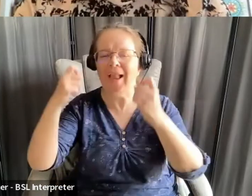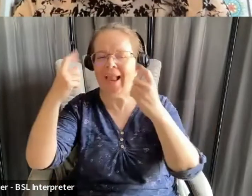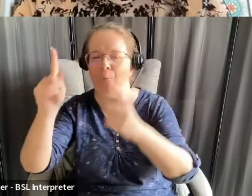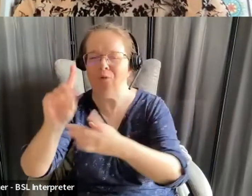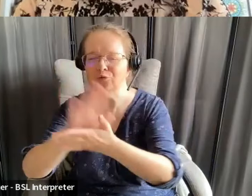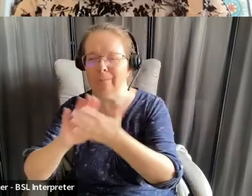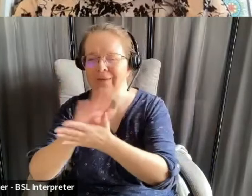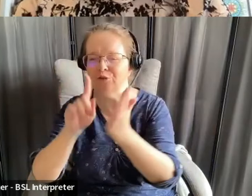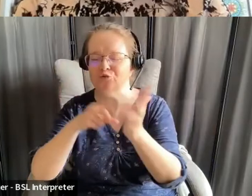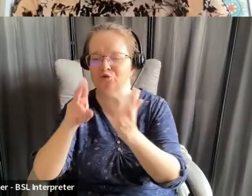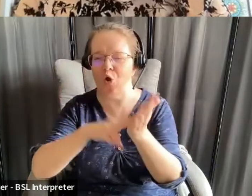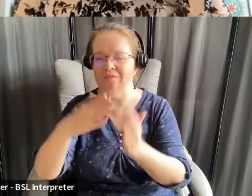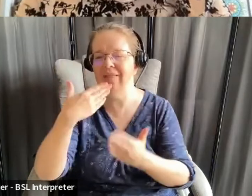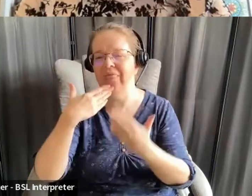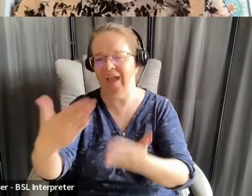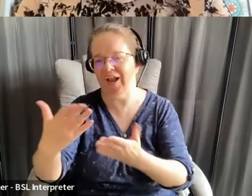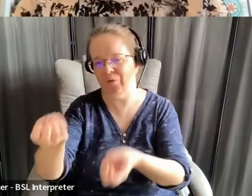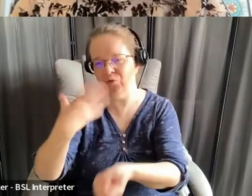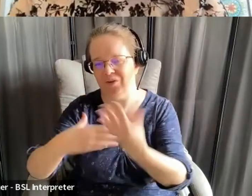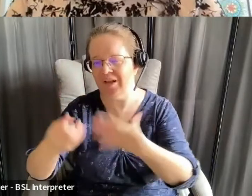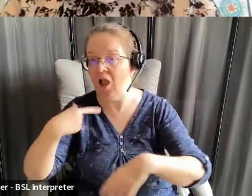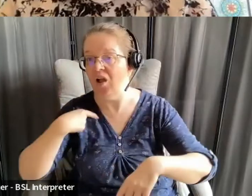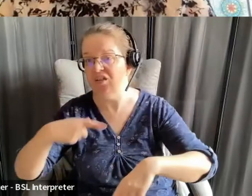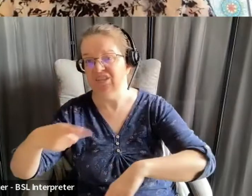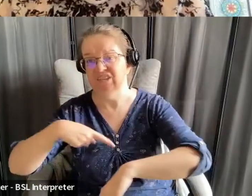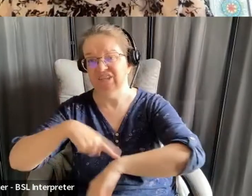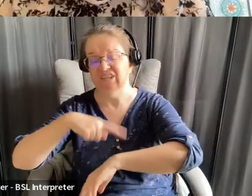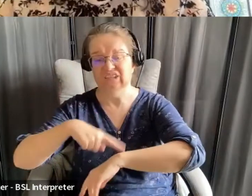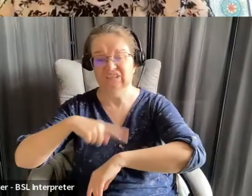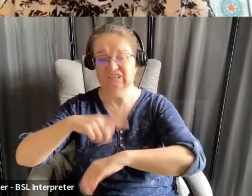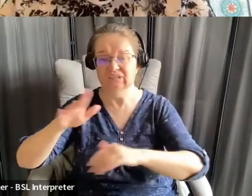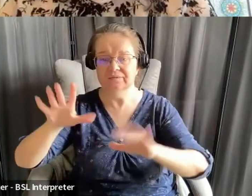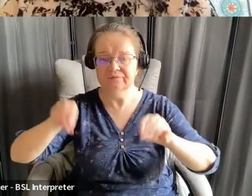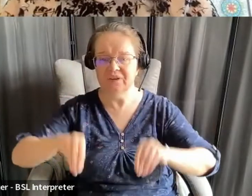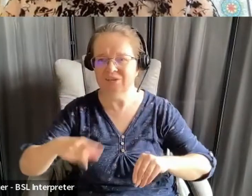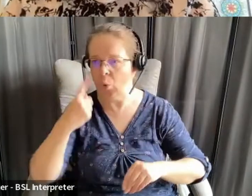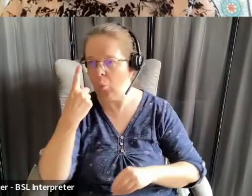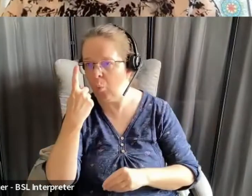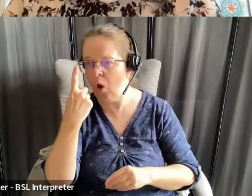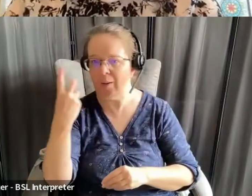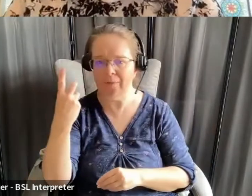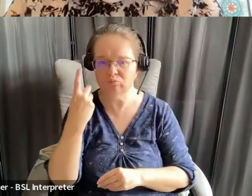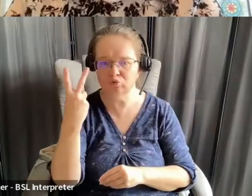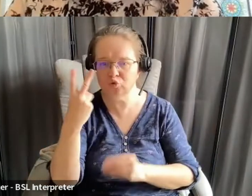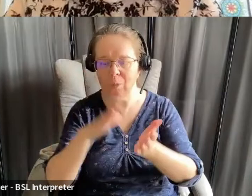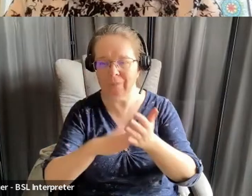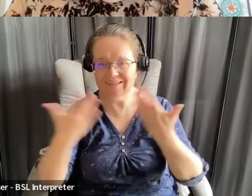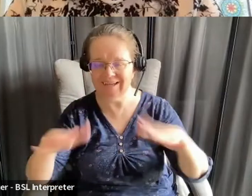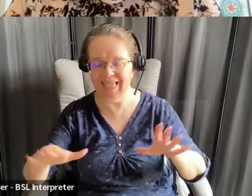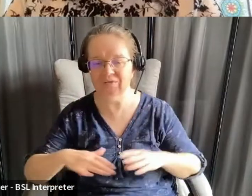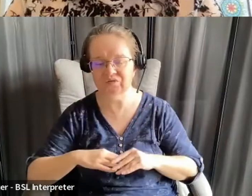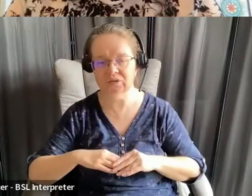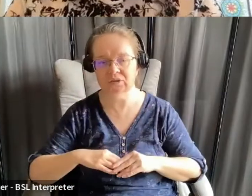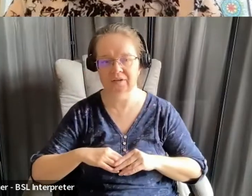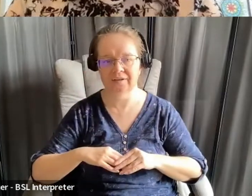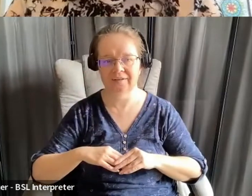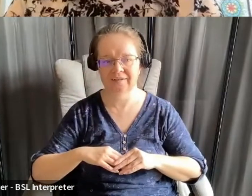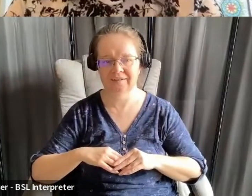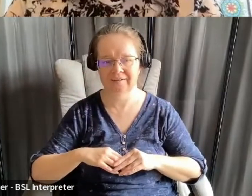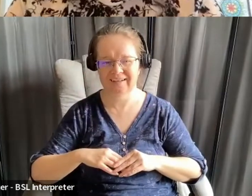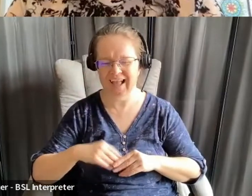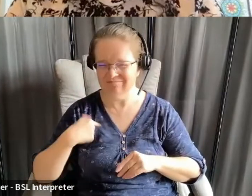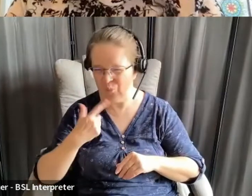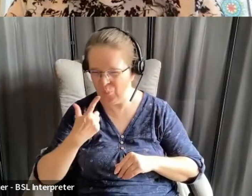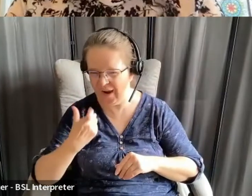Thank you for sharing that. We are very close to the end, guys. We've got about a minute or two. So, but we can still